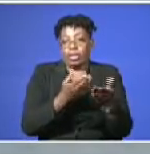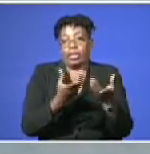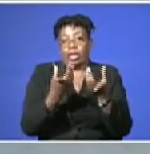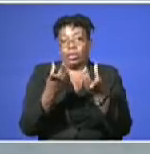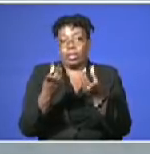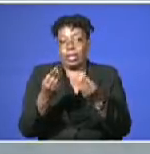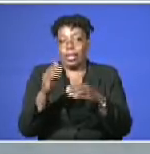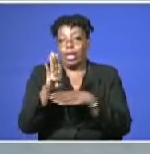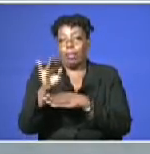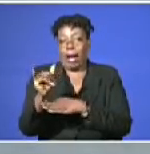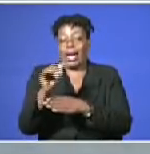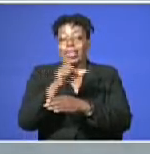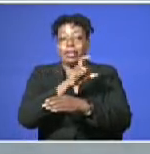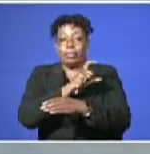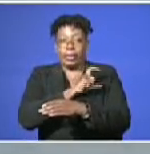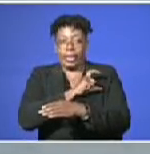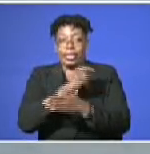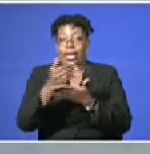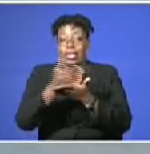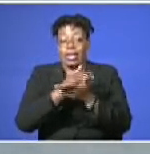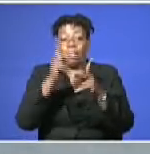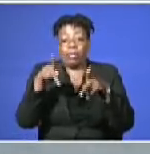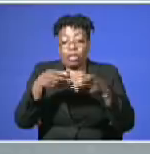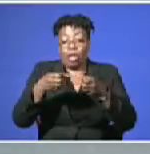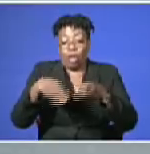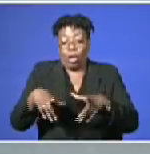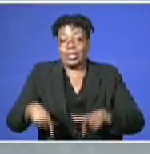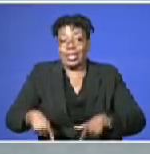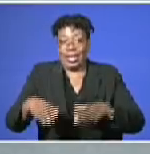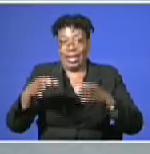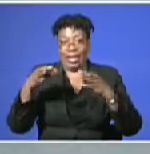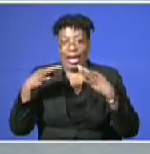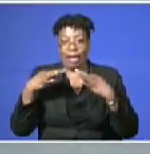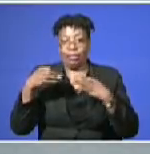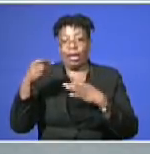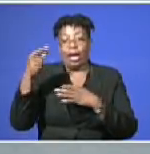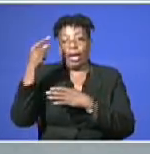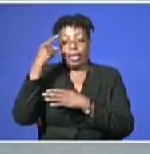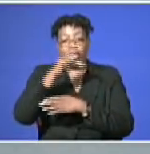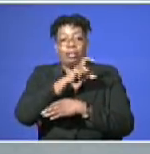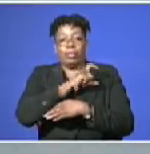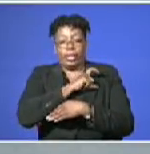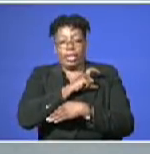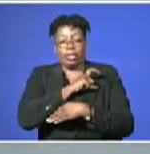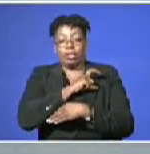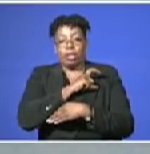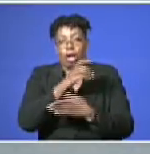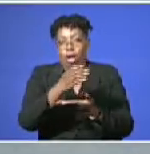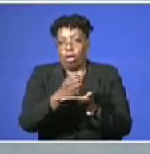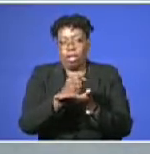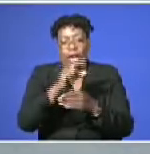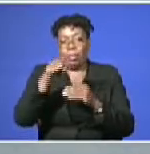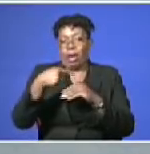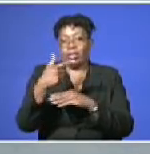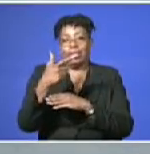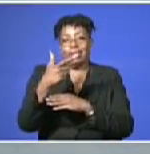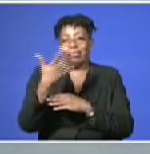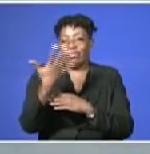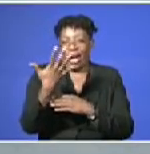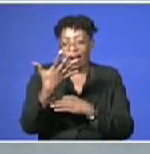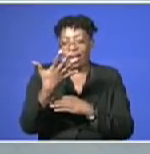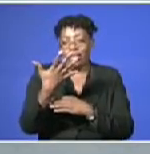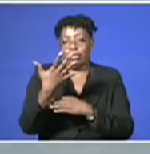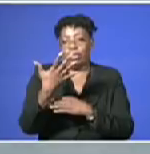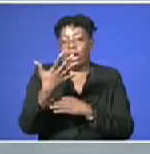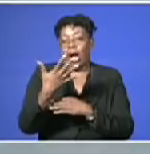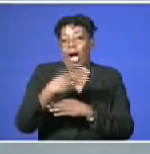police. Unfortunately, some persons would have lost their lives. I believe the police may have recovered some five weapons on that scene,